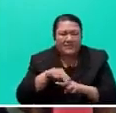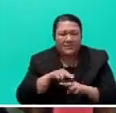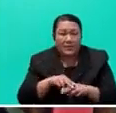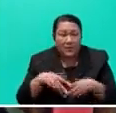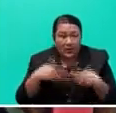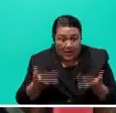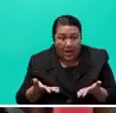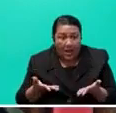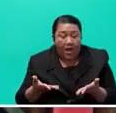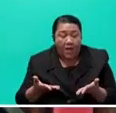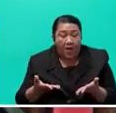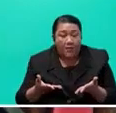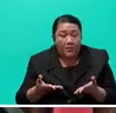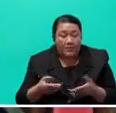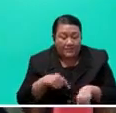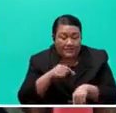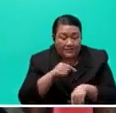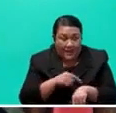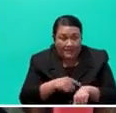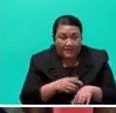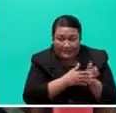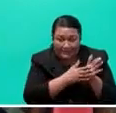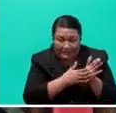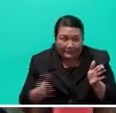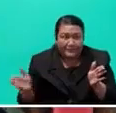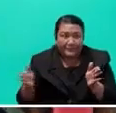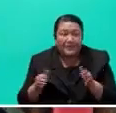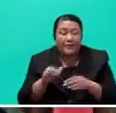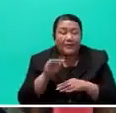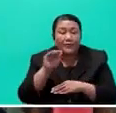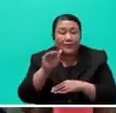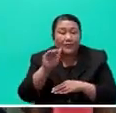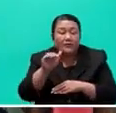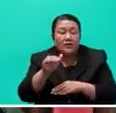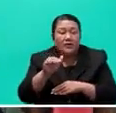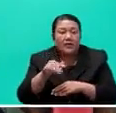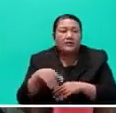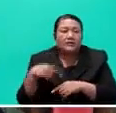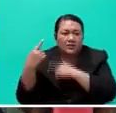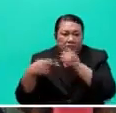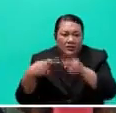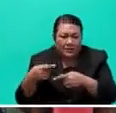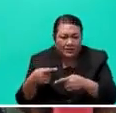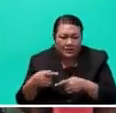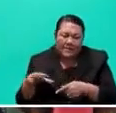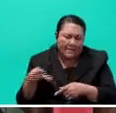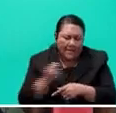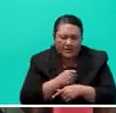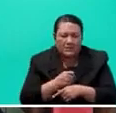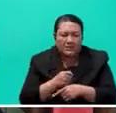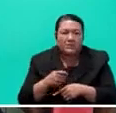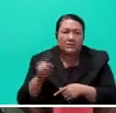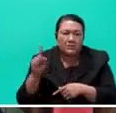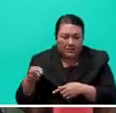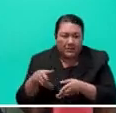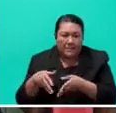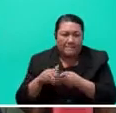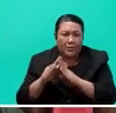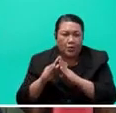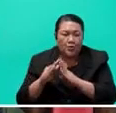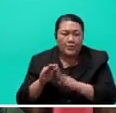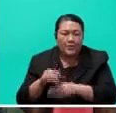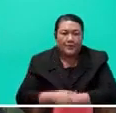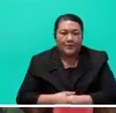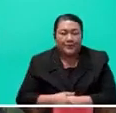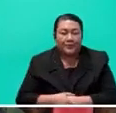time and age, but also for our future generations. Fiji, being a state